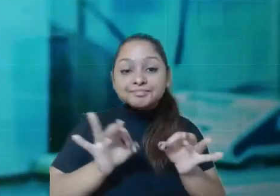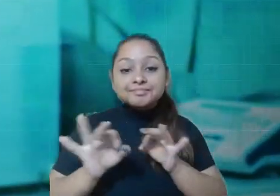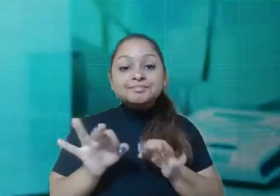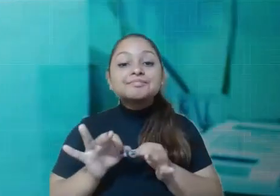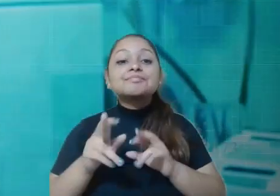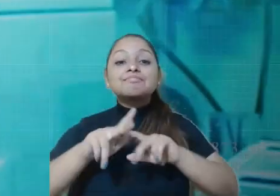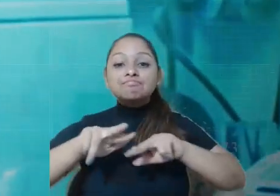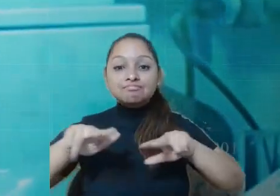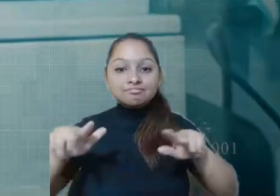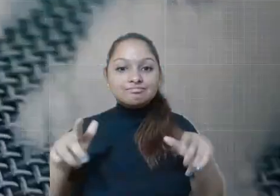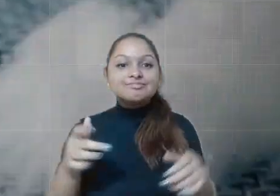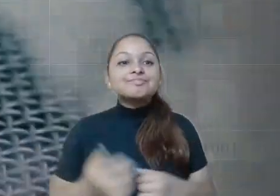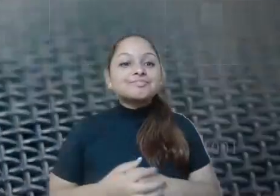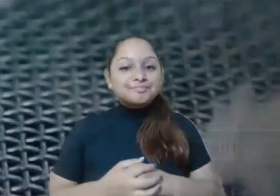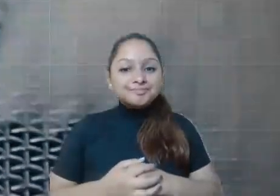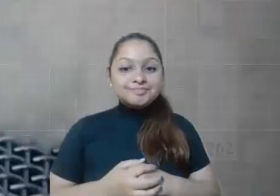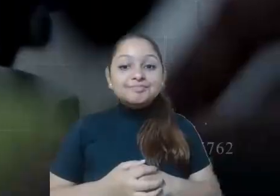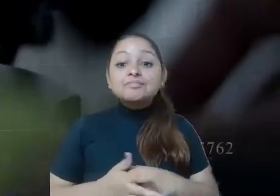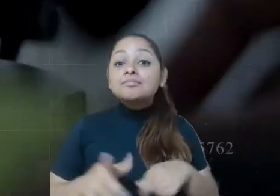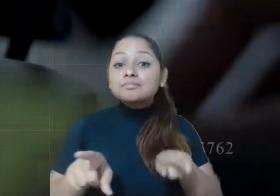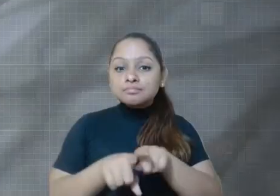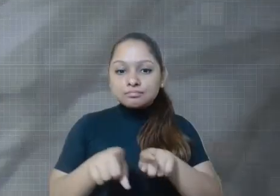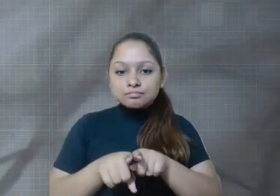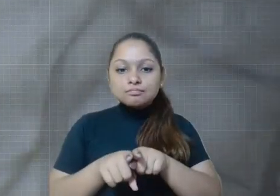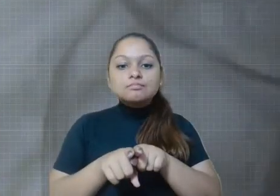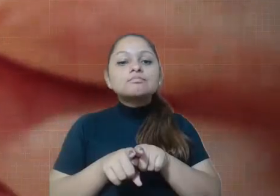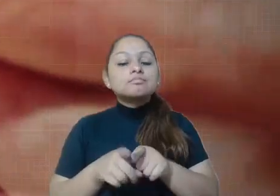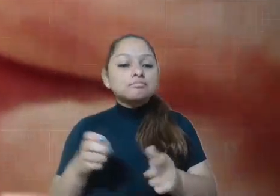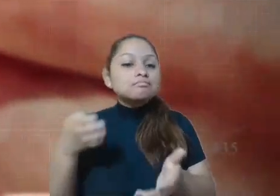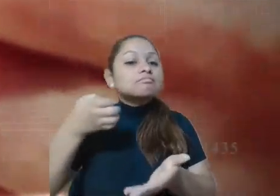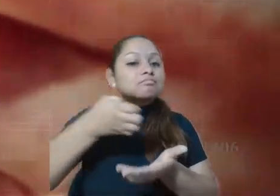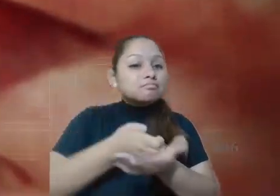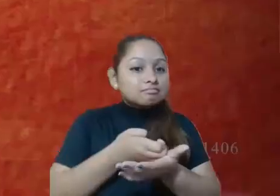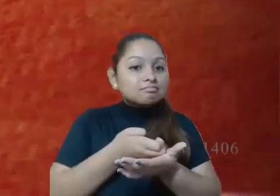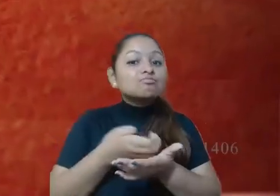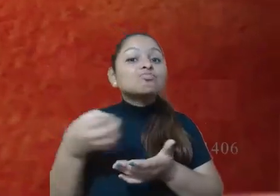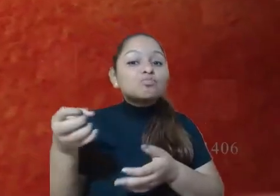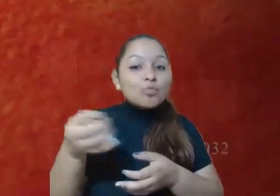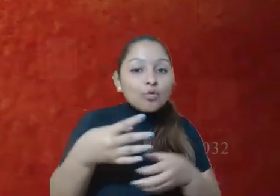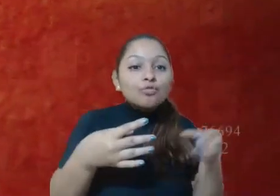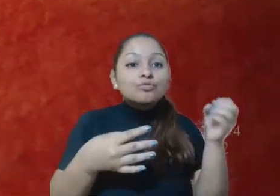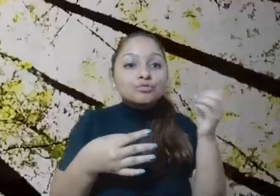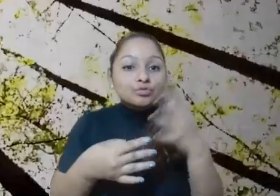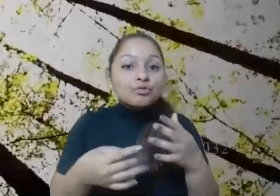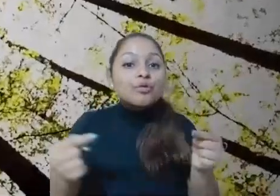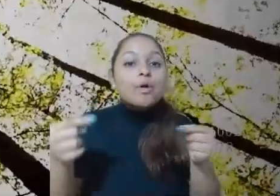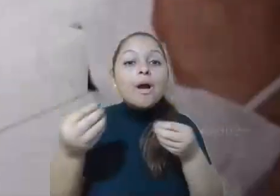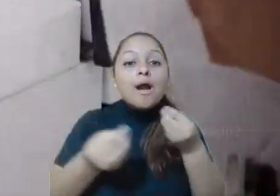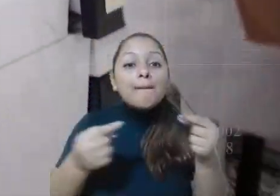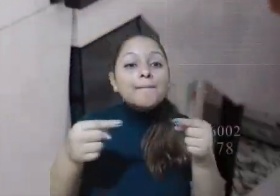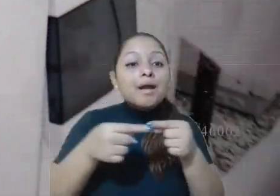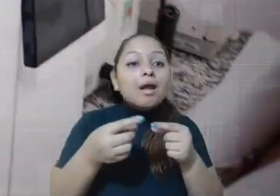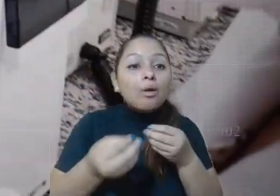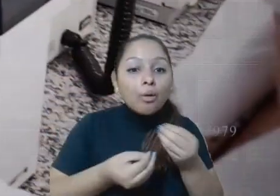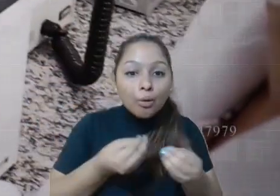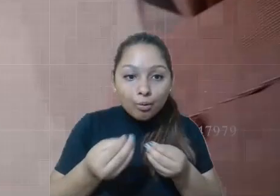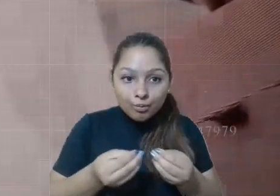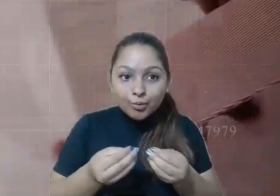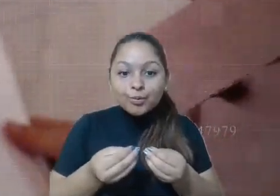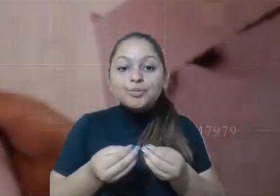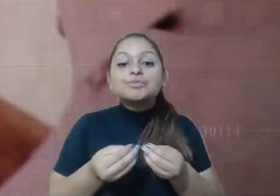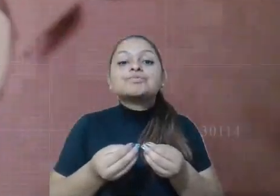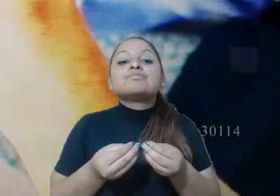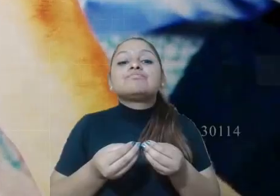of consumption goods, and also invests on new business and new applications of the eucalyptus biomass. All of